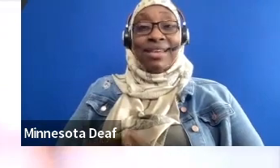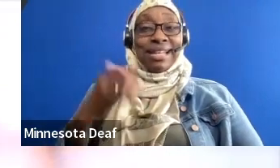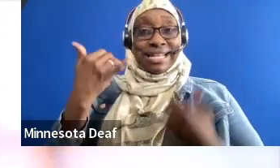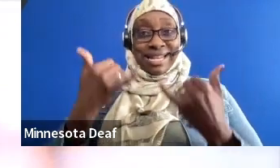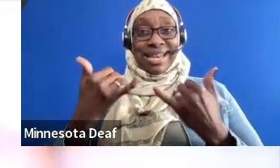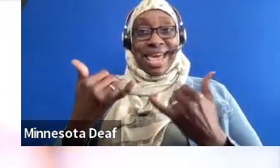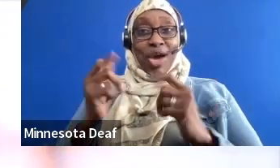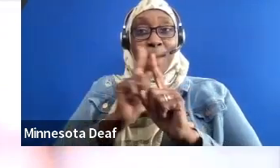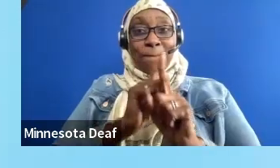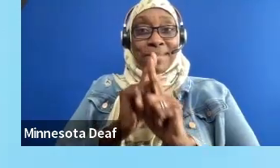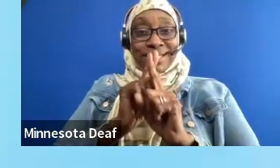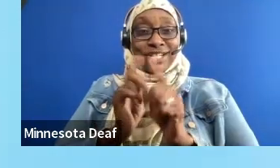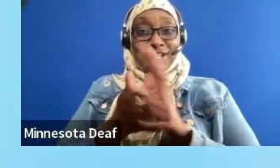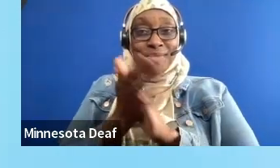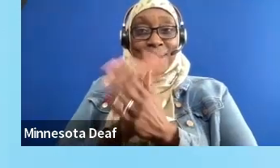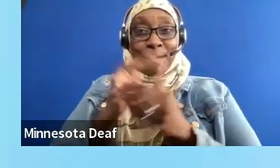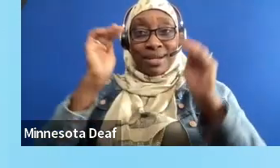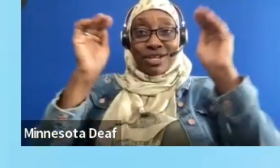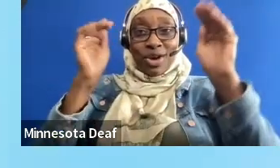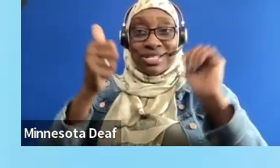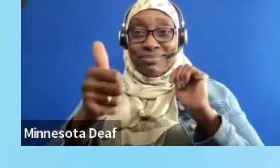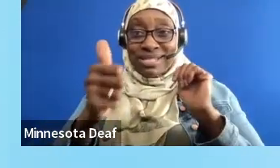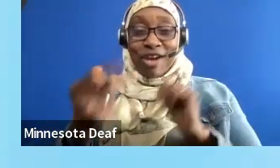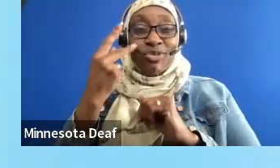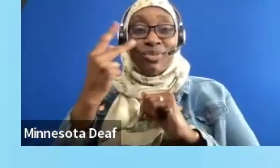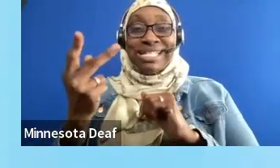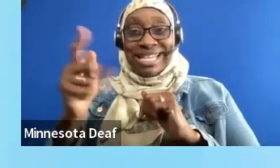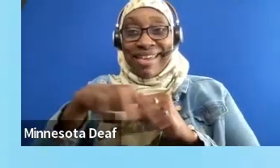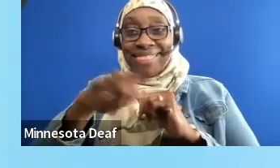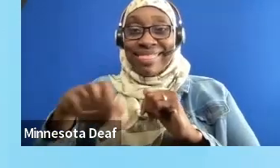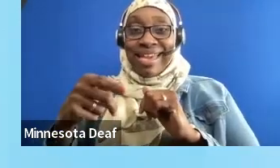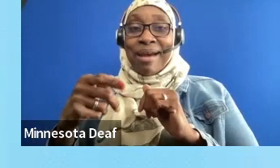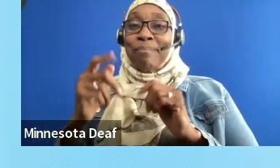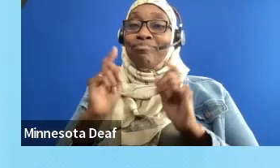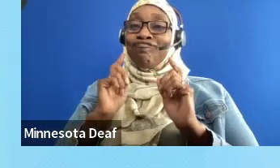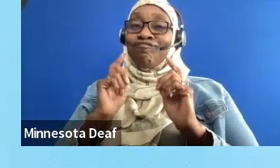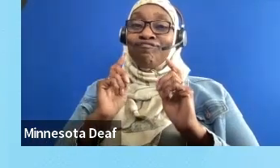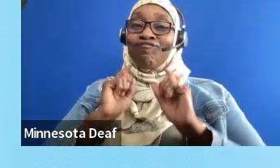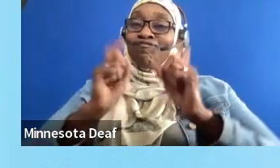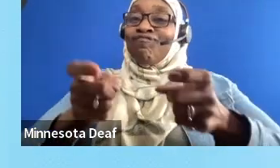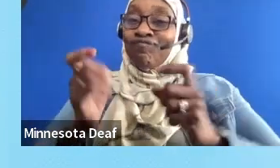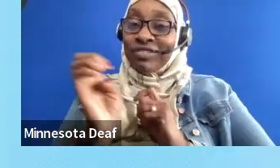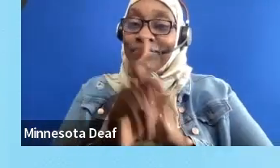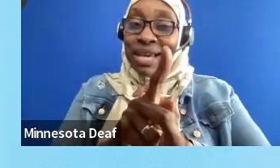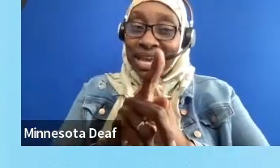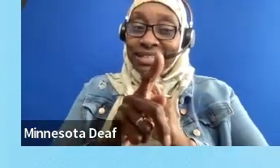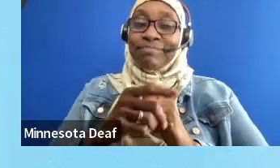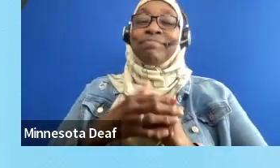on. PYD and this relationship, this match, has truly changed my life, and